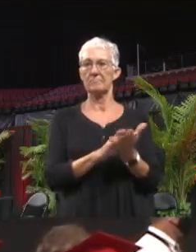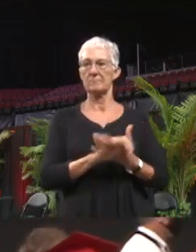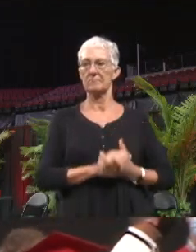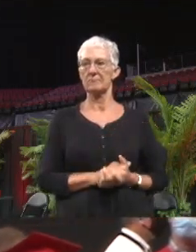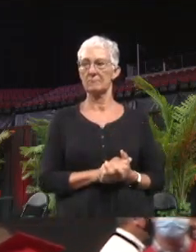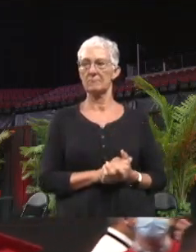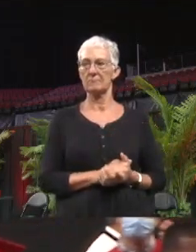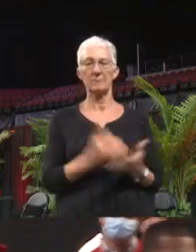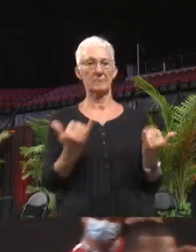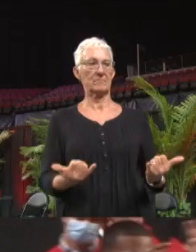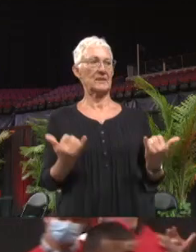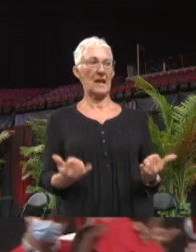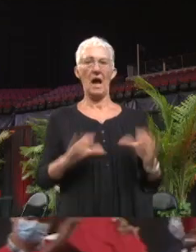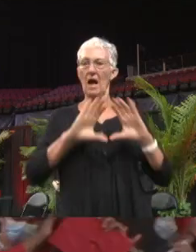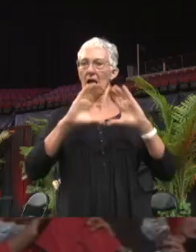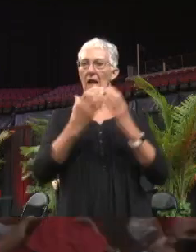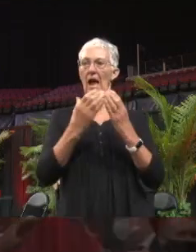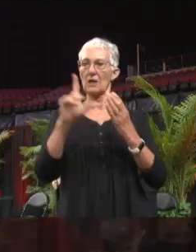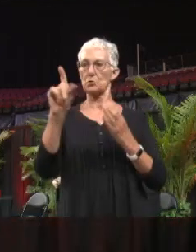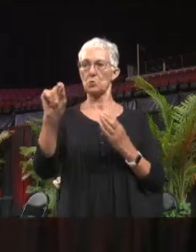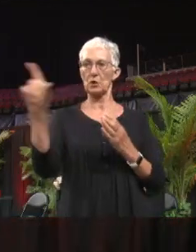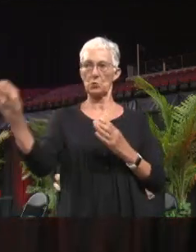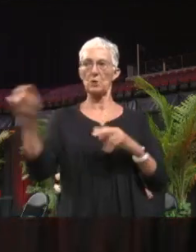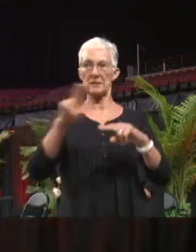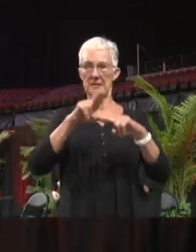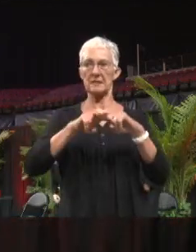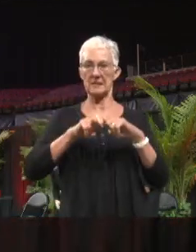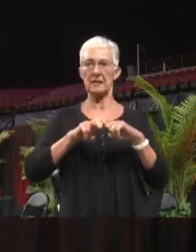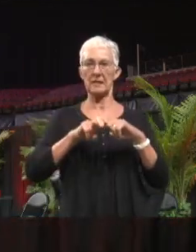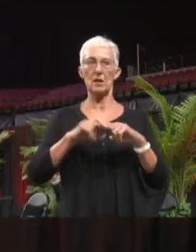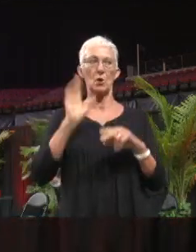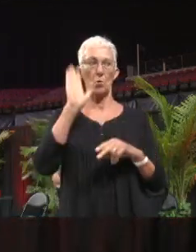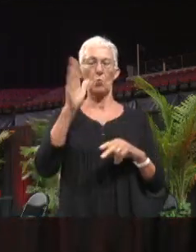And now, class of 2020, go ahead and have a seat and we'll have a